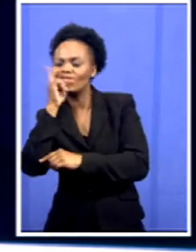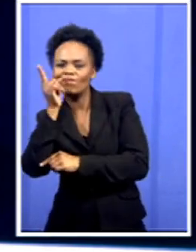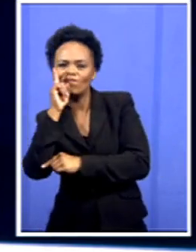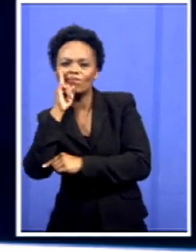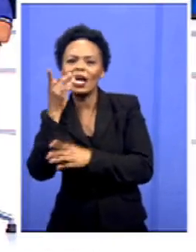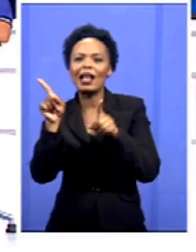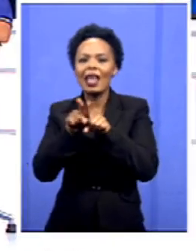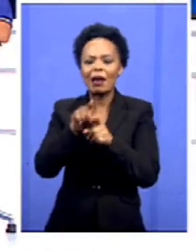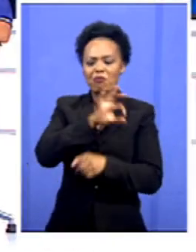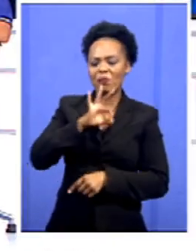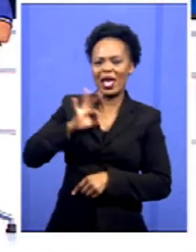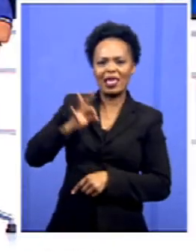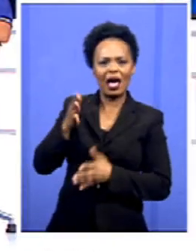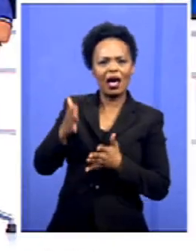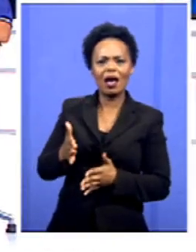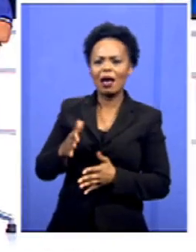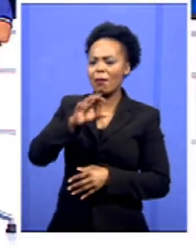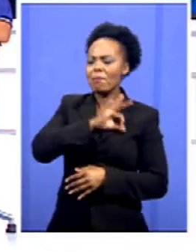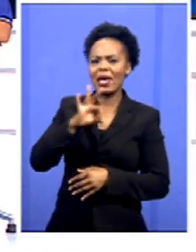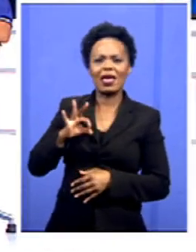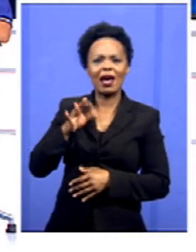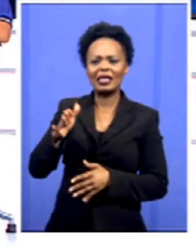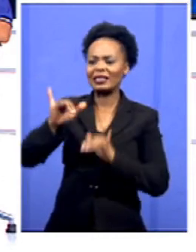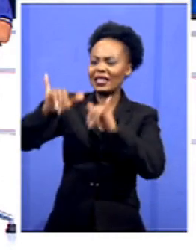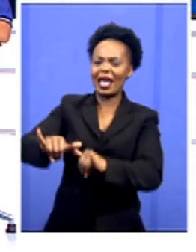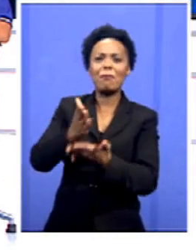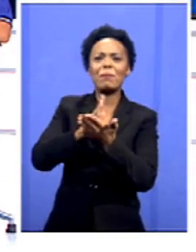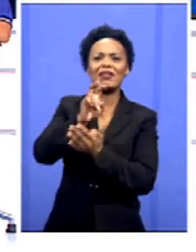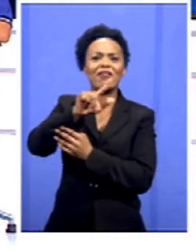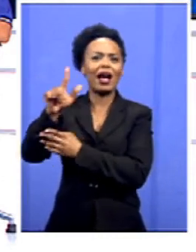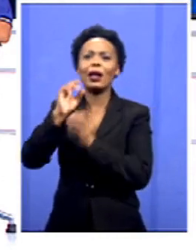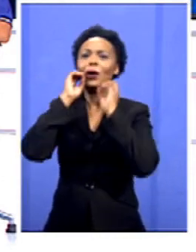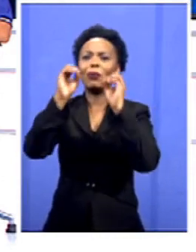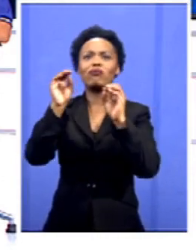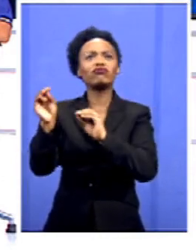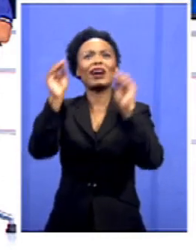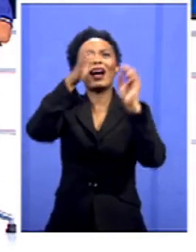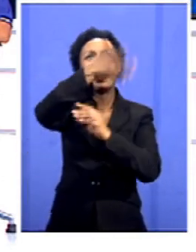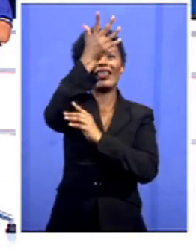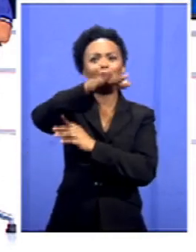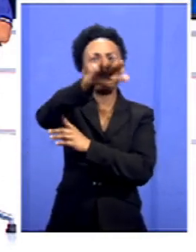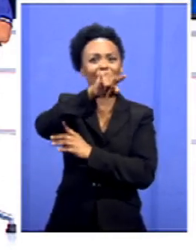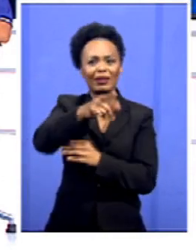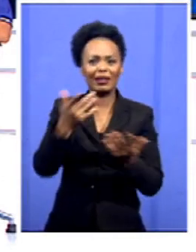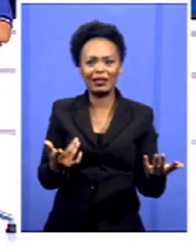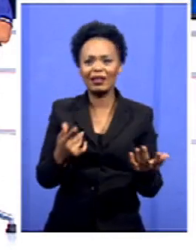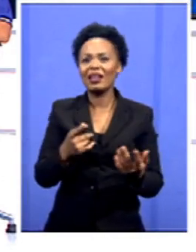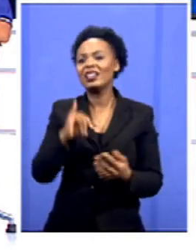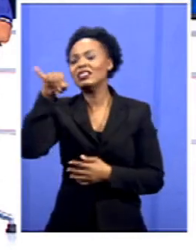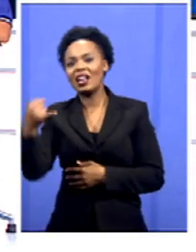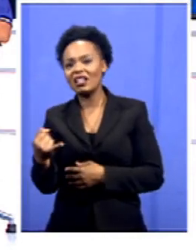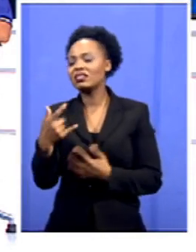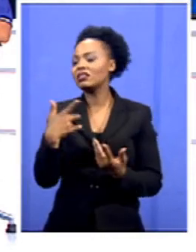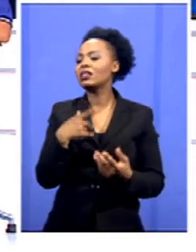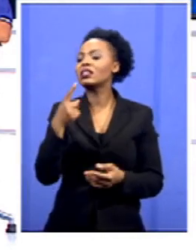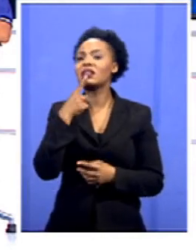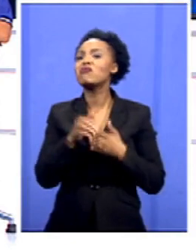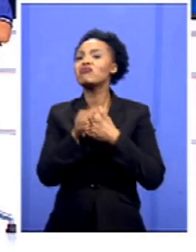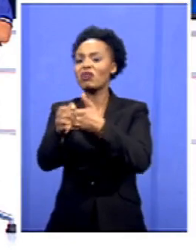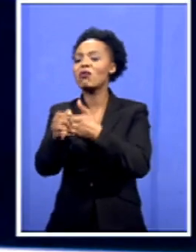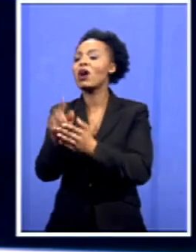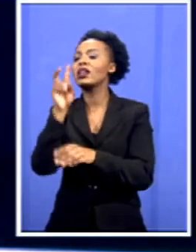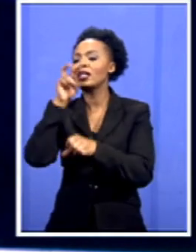here, the mayor, is not staying in Midva. So he's not in touch with his own constituency. He has been just dropped in that area to service